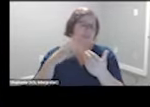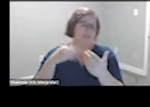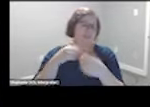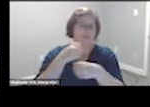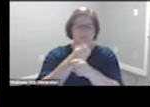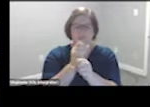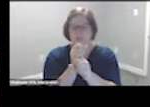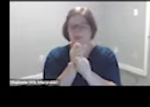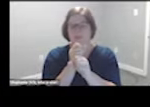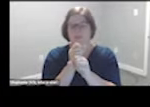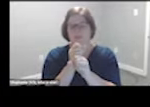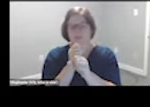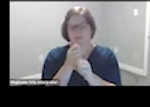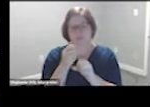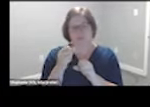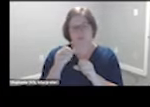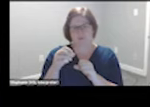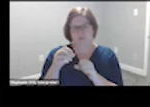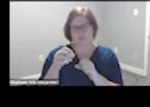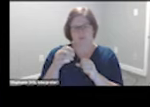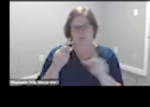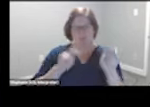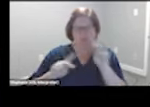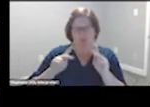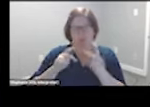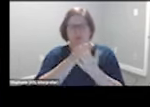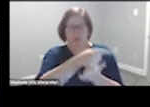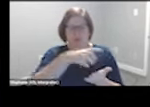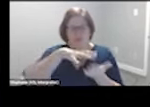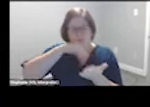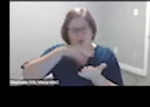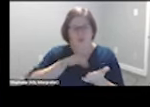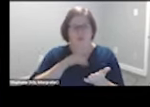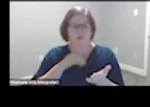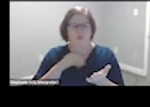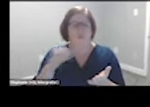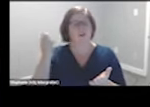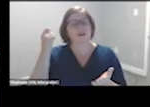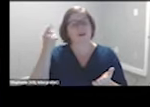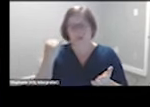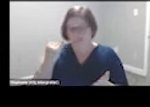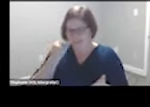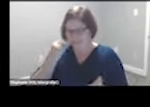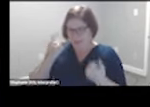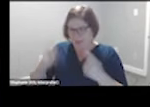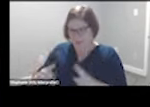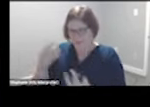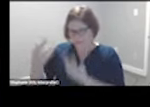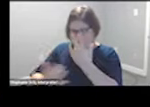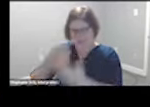learn worst case of scenario. What happened if we have a fire inside? What happened we have